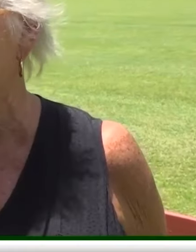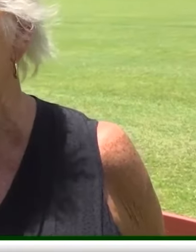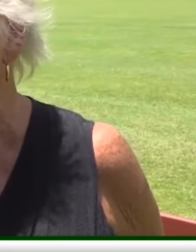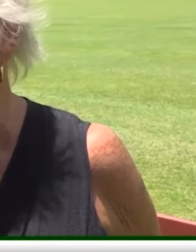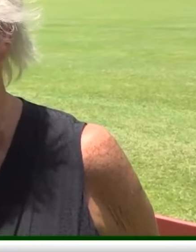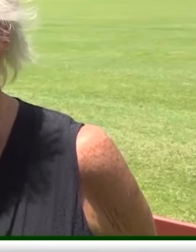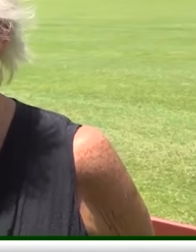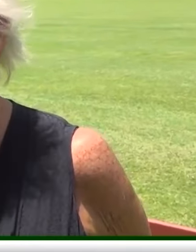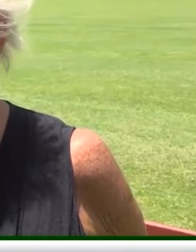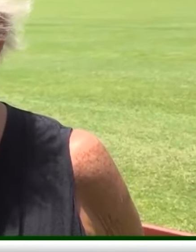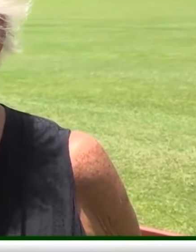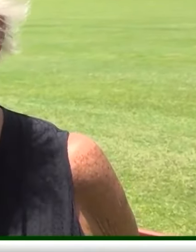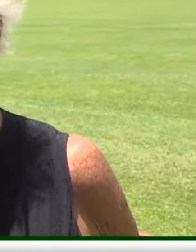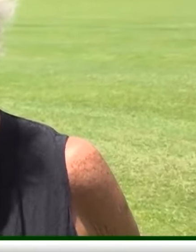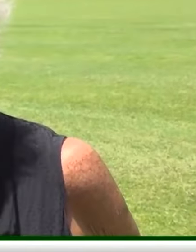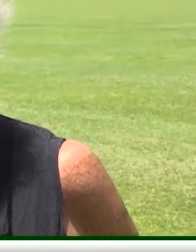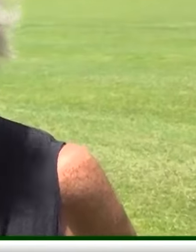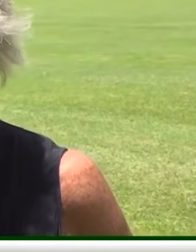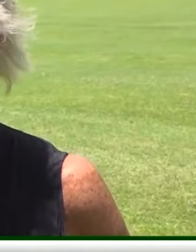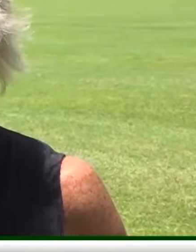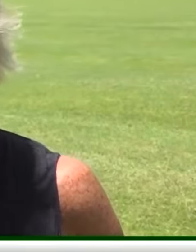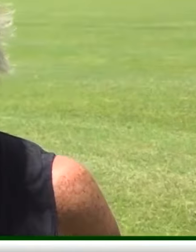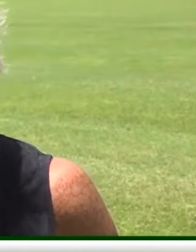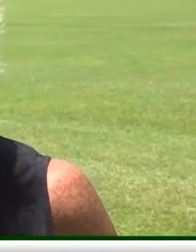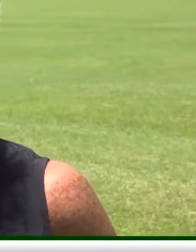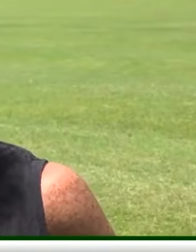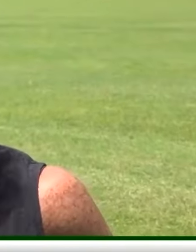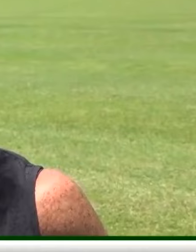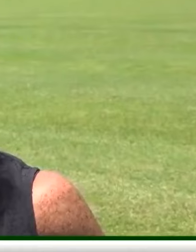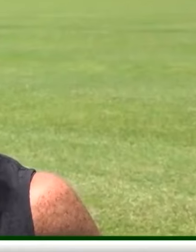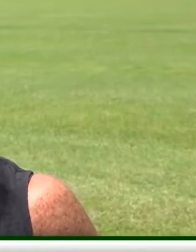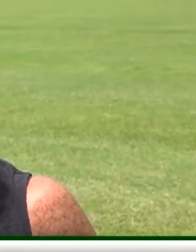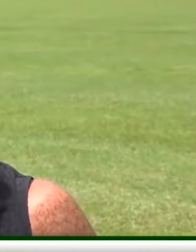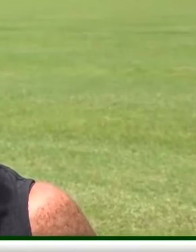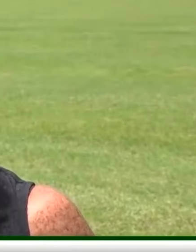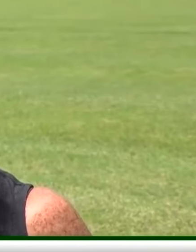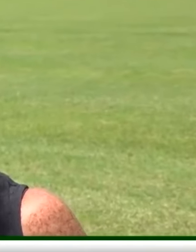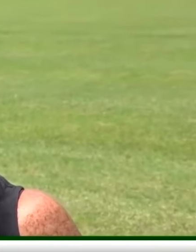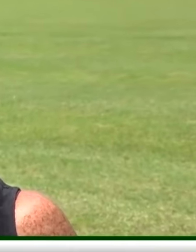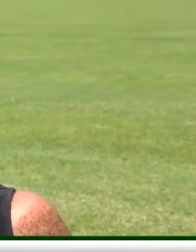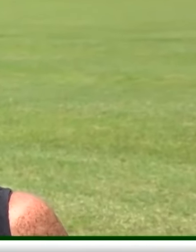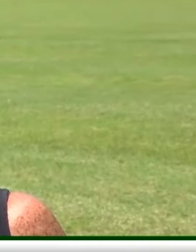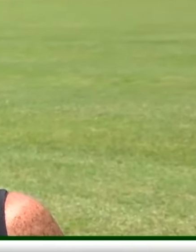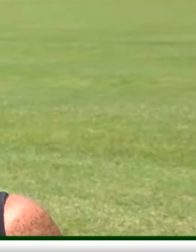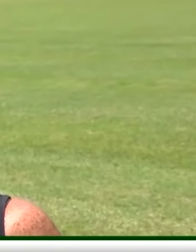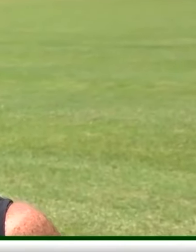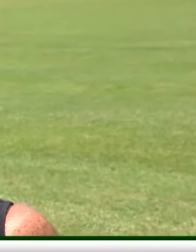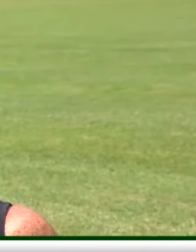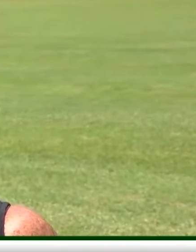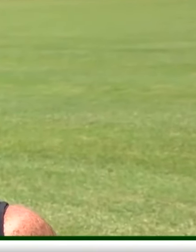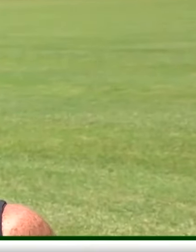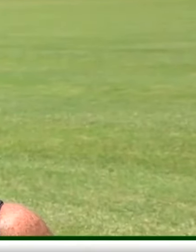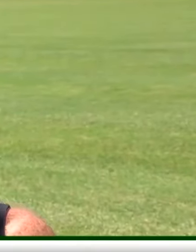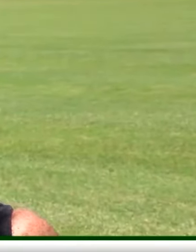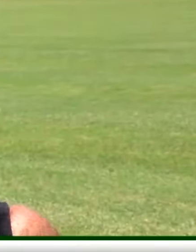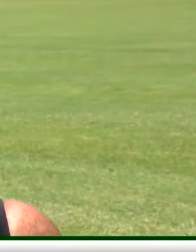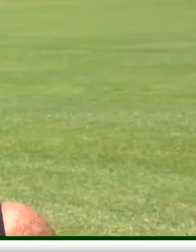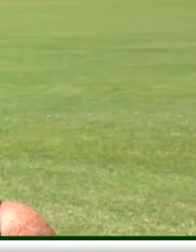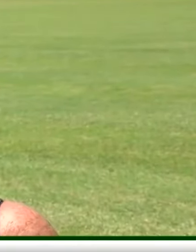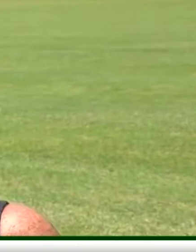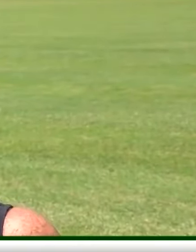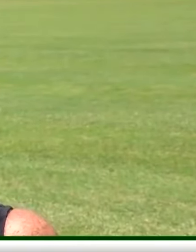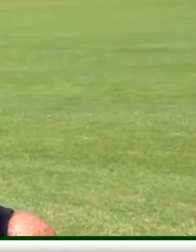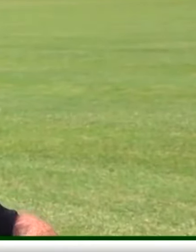X-race horses. There are a couple that are mixed breed. And then we have 2 quite experienced riders. So we have